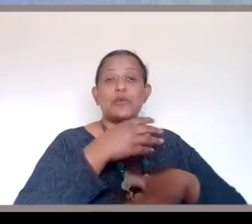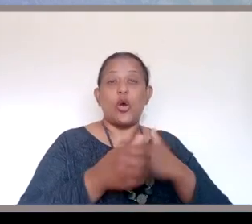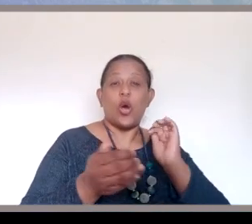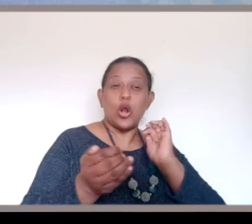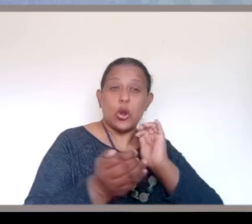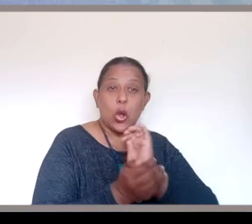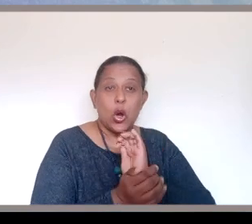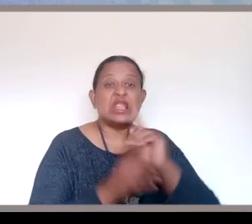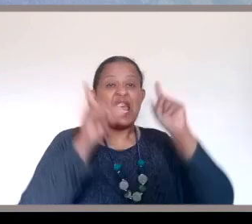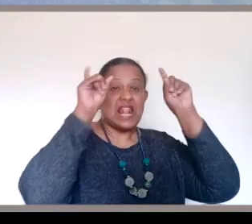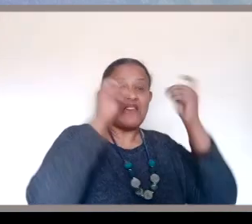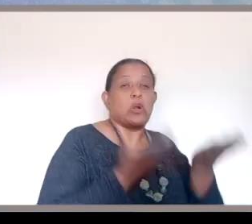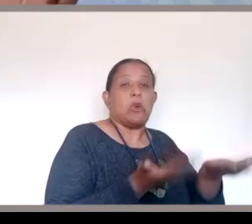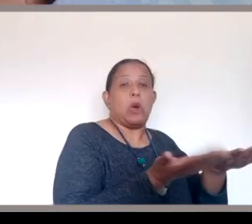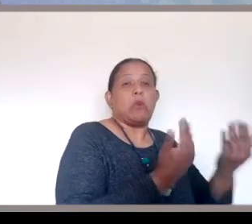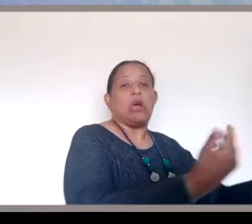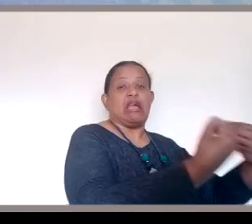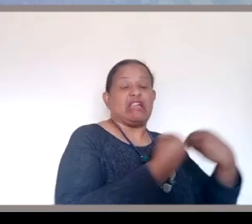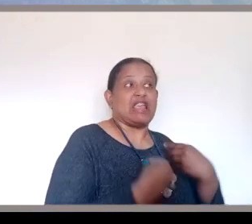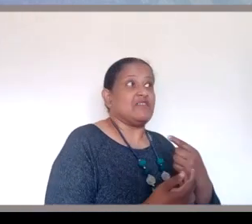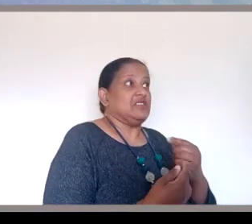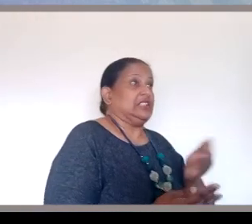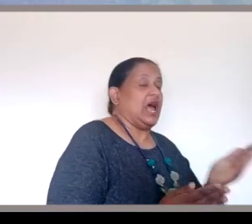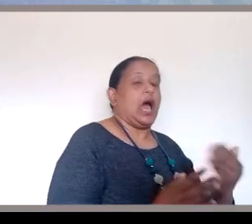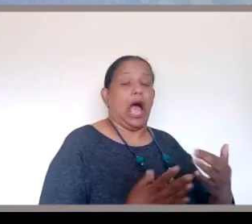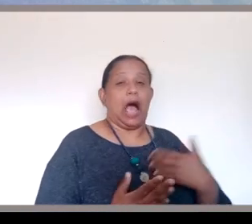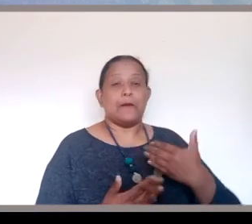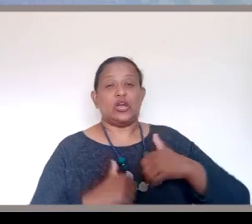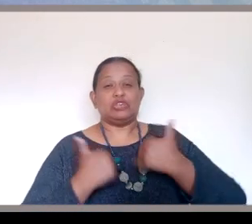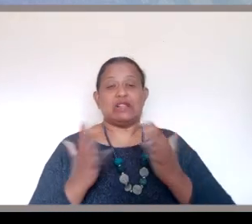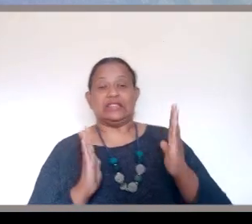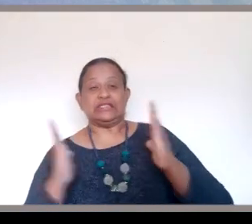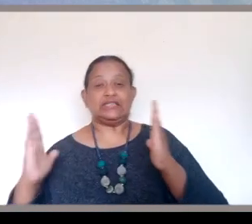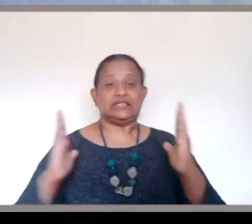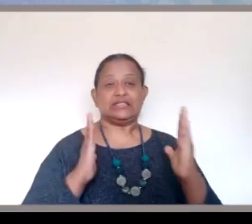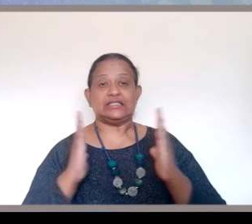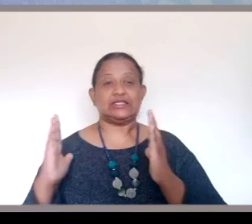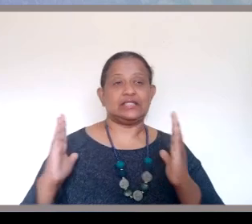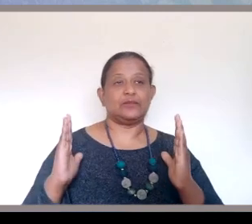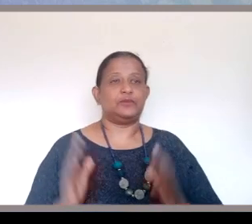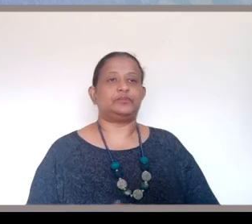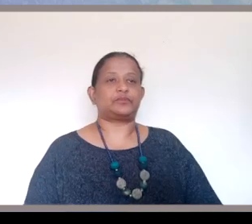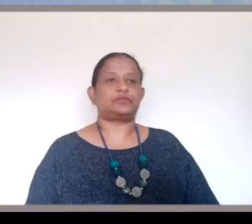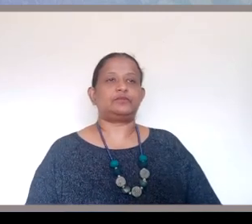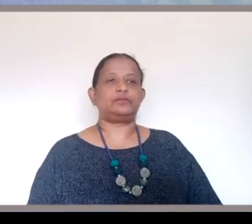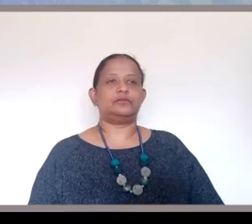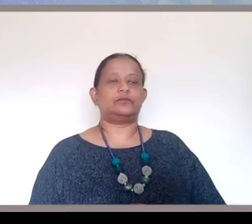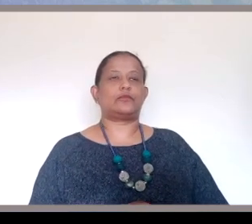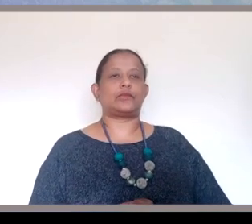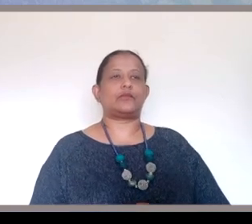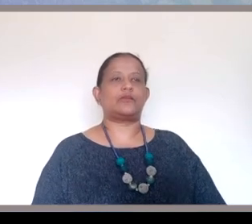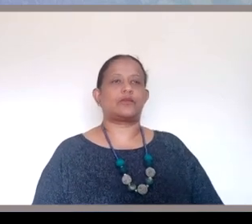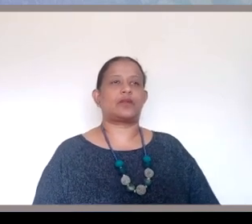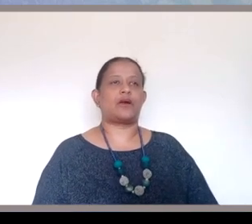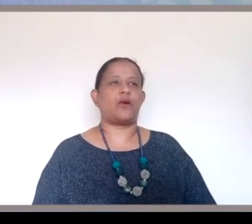and pretend like, how could anybody do something like that? I want to tell you, we are all